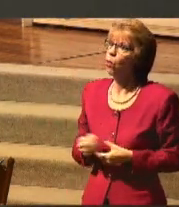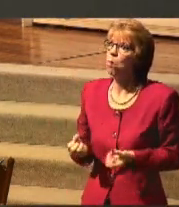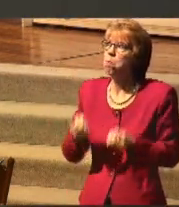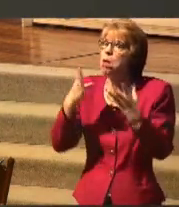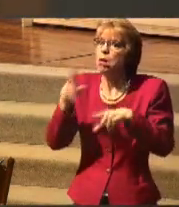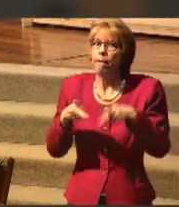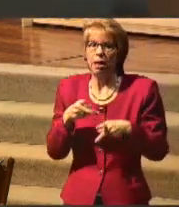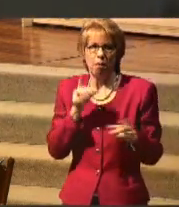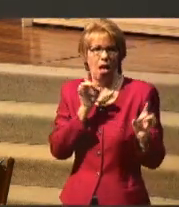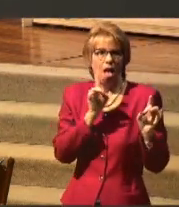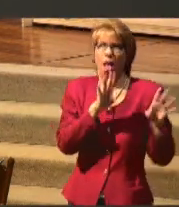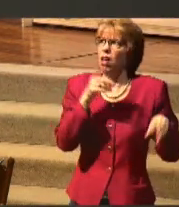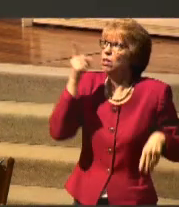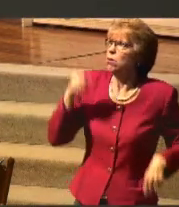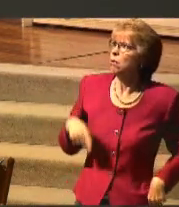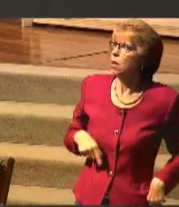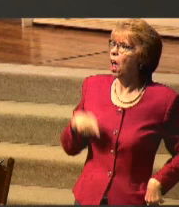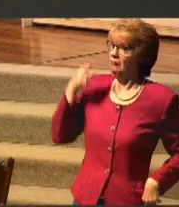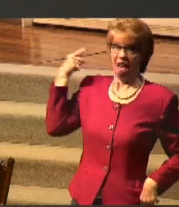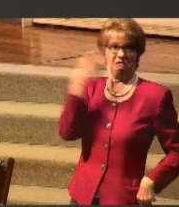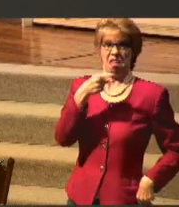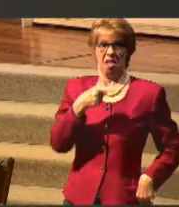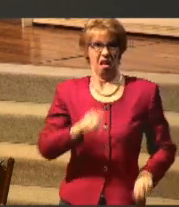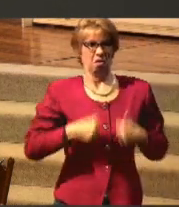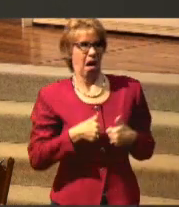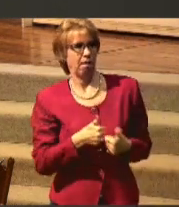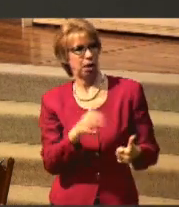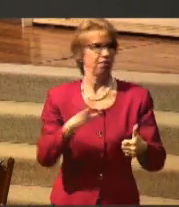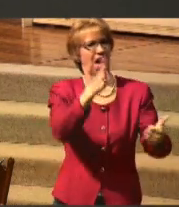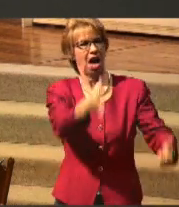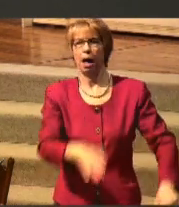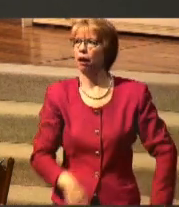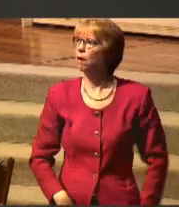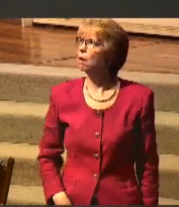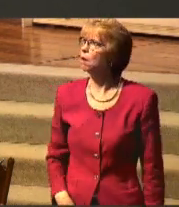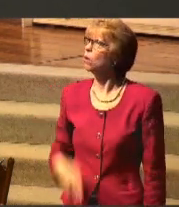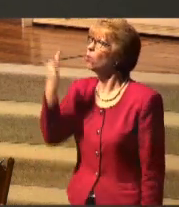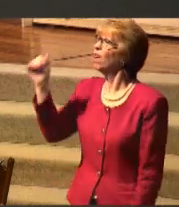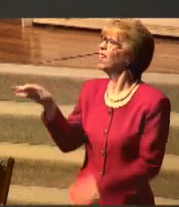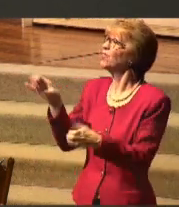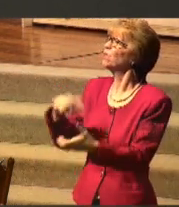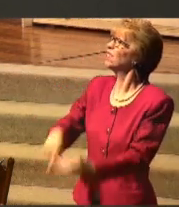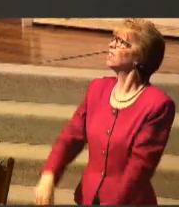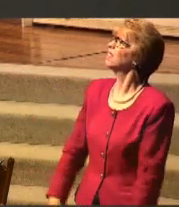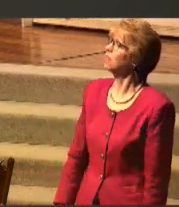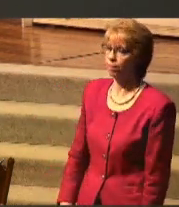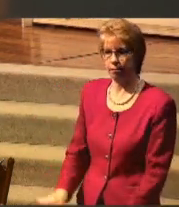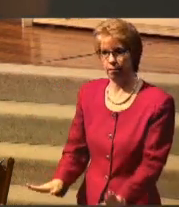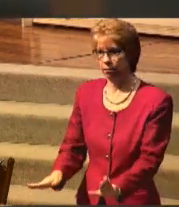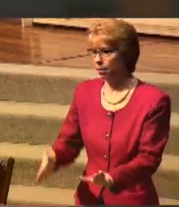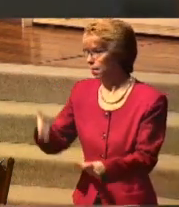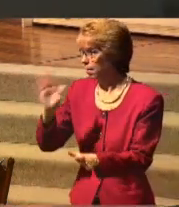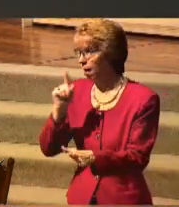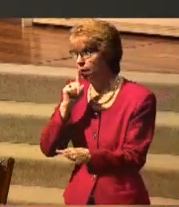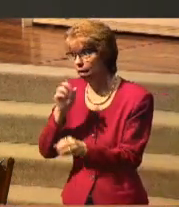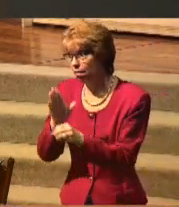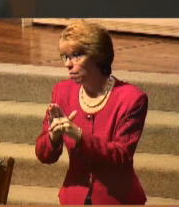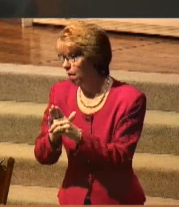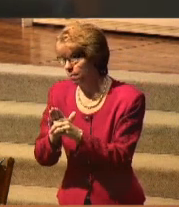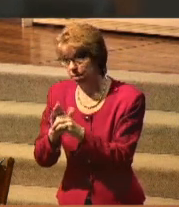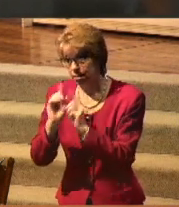and their life seems to be going just fine. Why, God, would you do this? God's not promised to answer all those